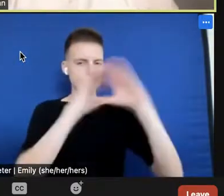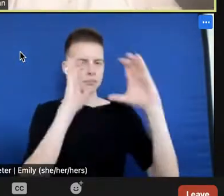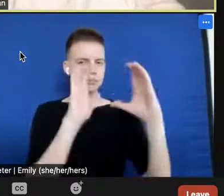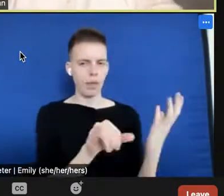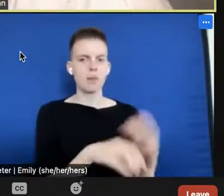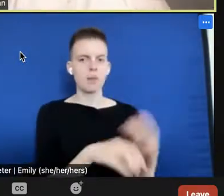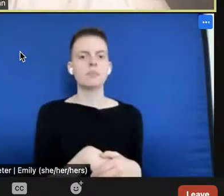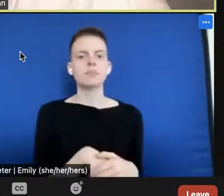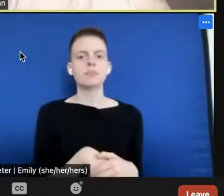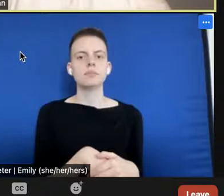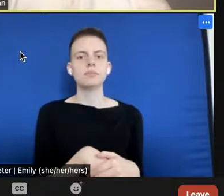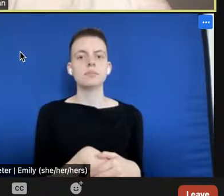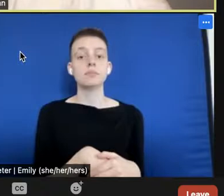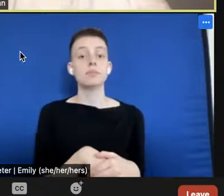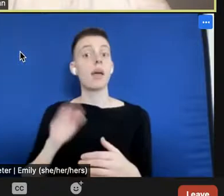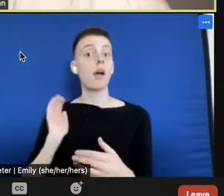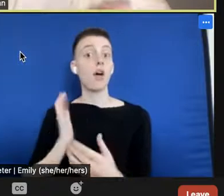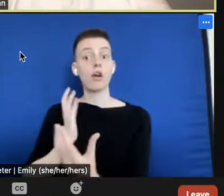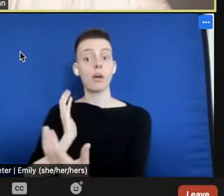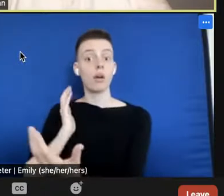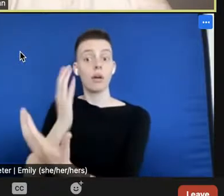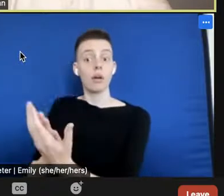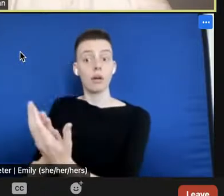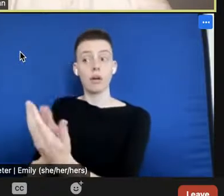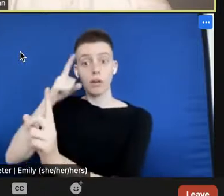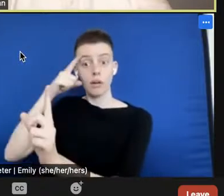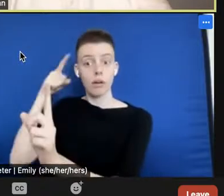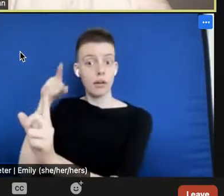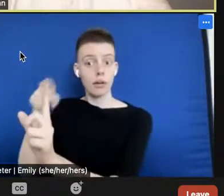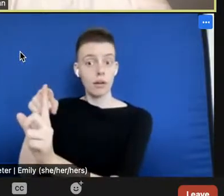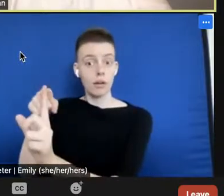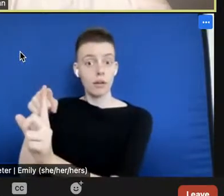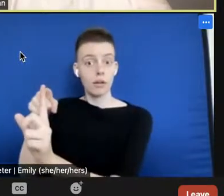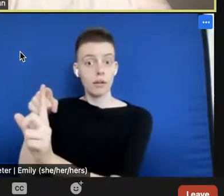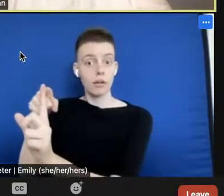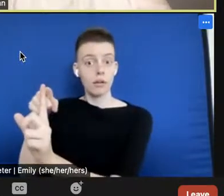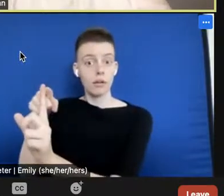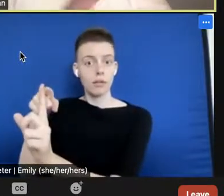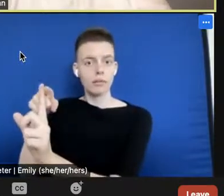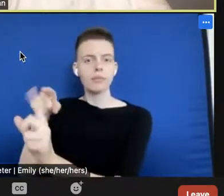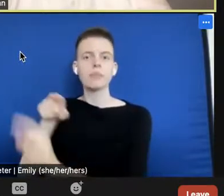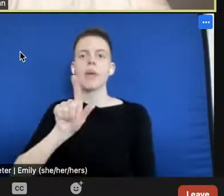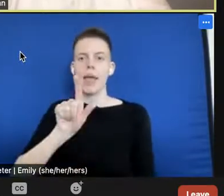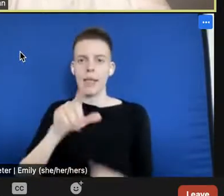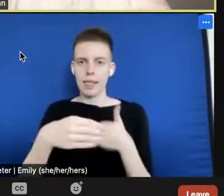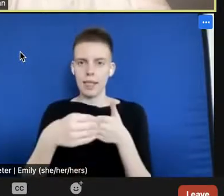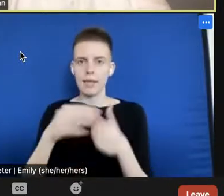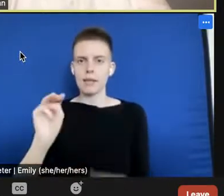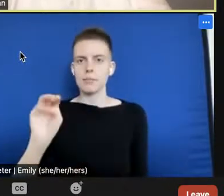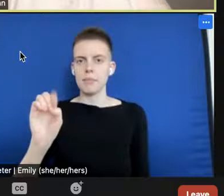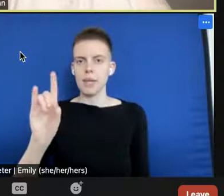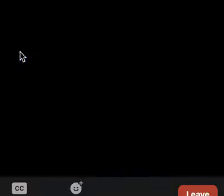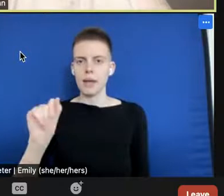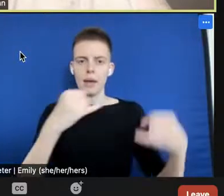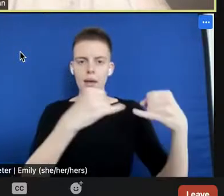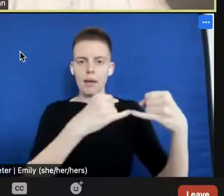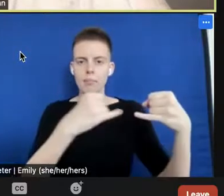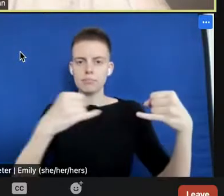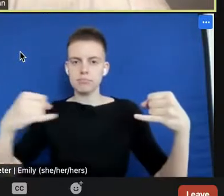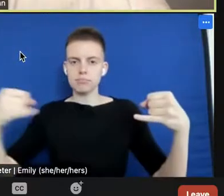this destination, a task that's to be done, and we have a lead media and